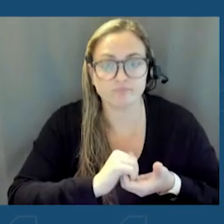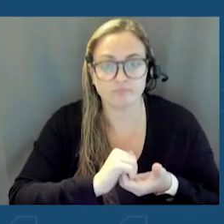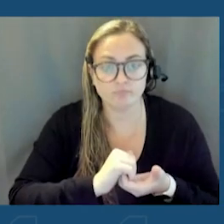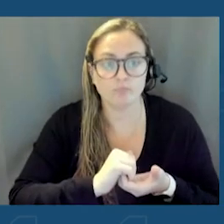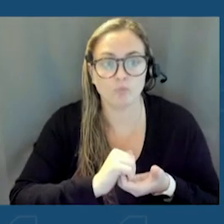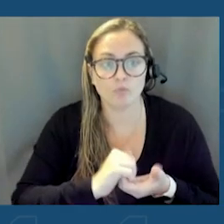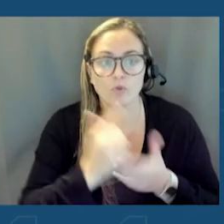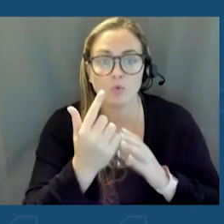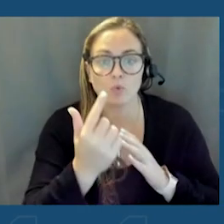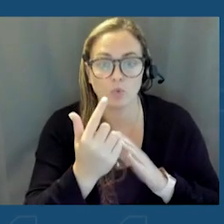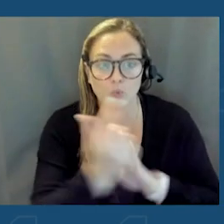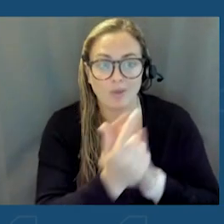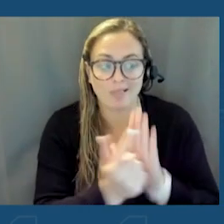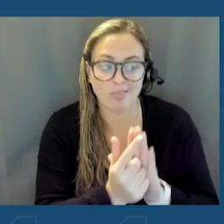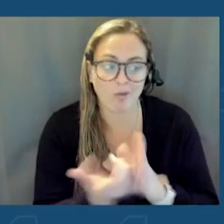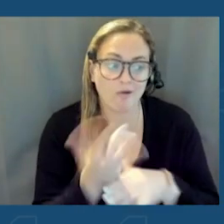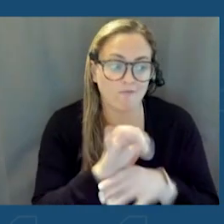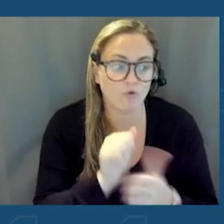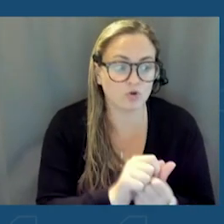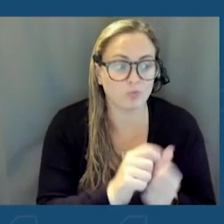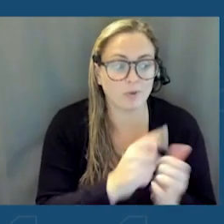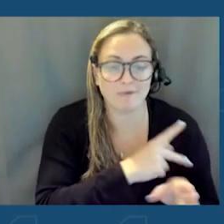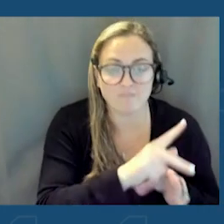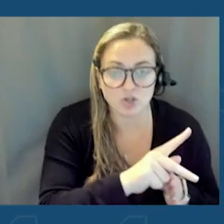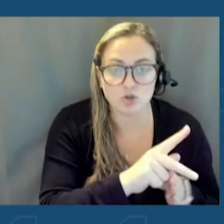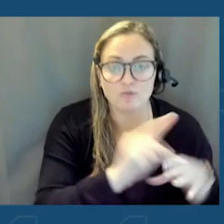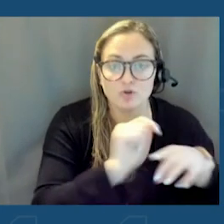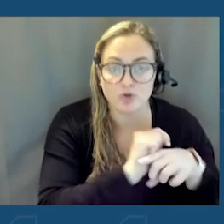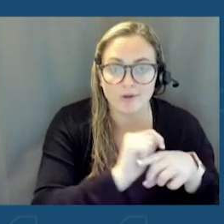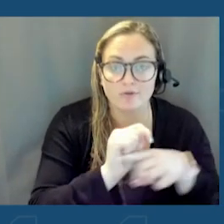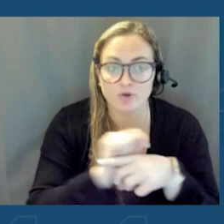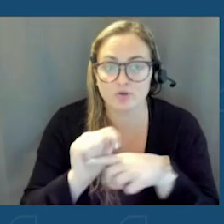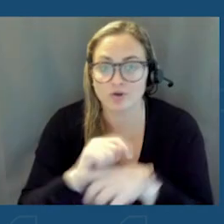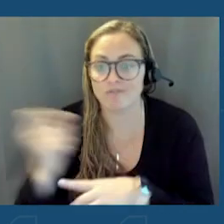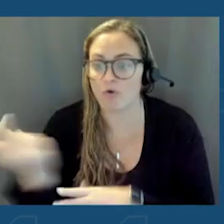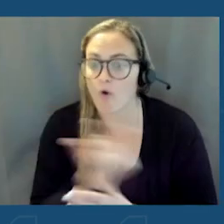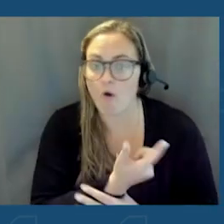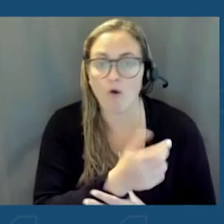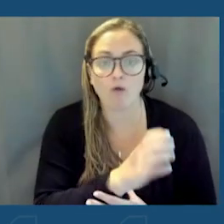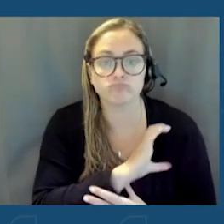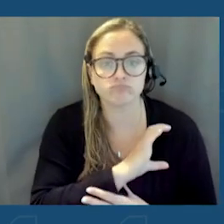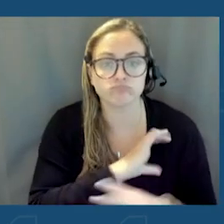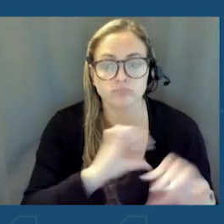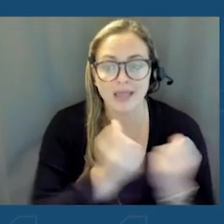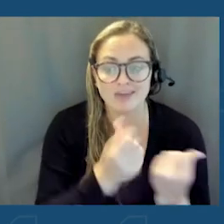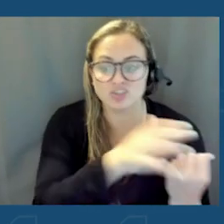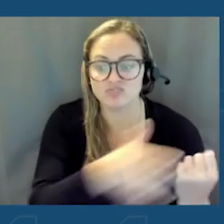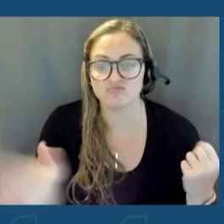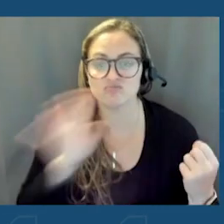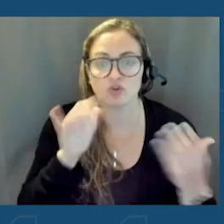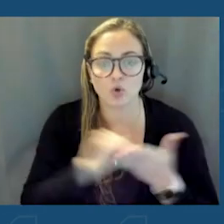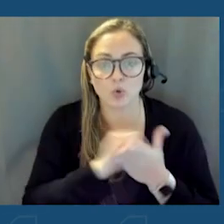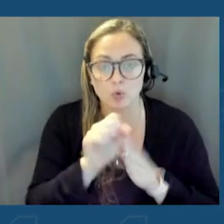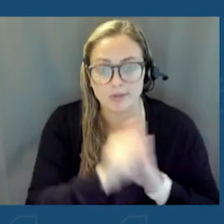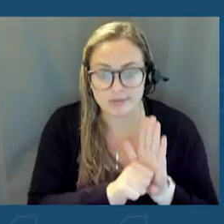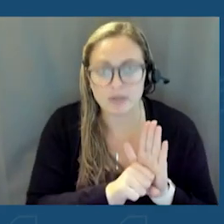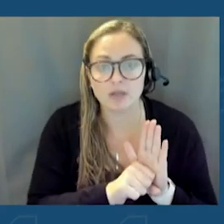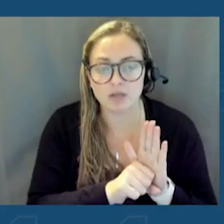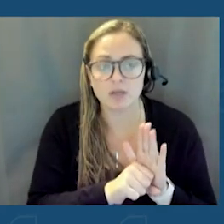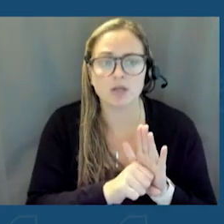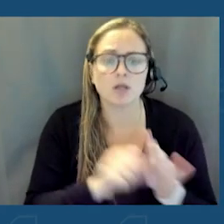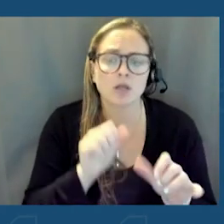law enforcement professionals across the state to do training. It'll be available to all law enforcement agencies across the entire state of New York. We're also working with the